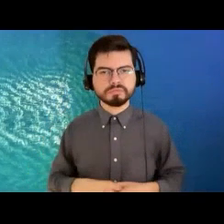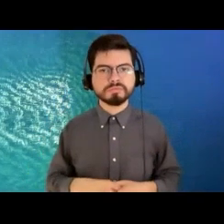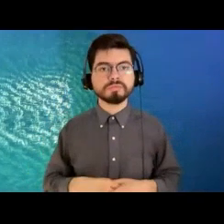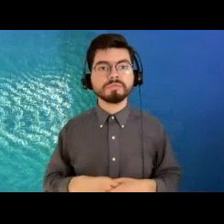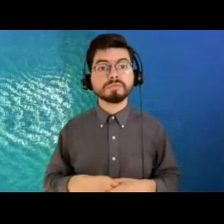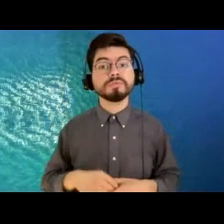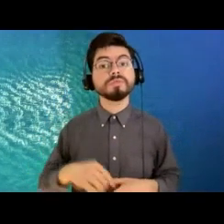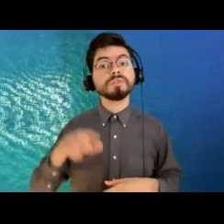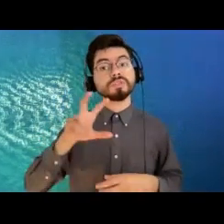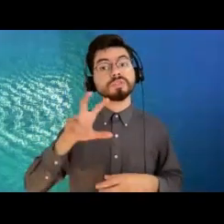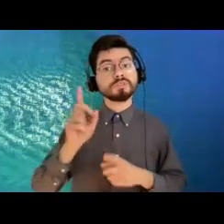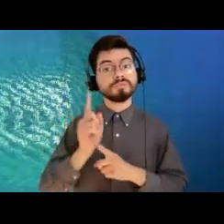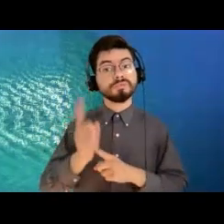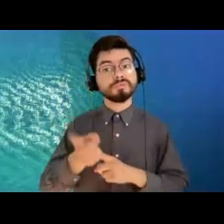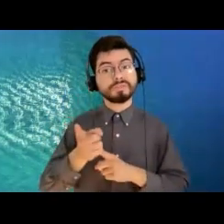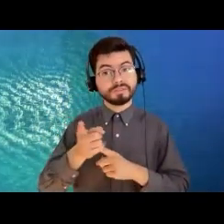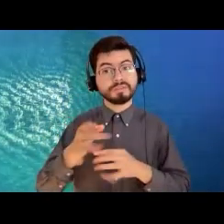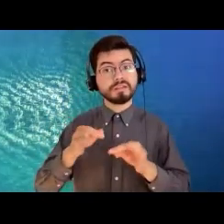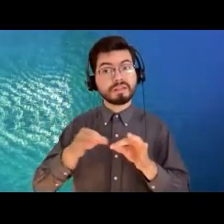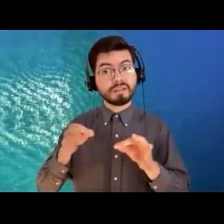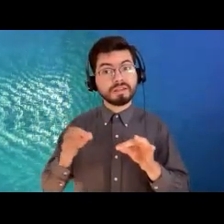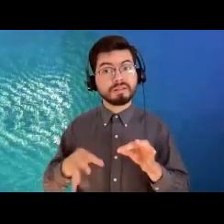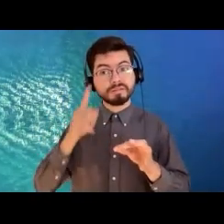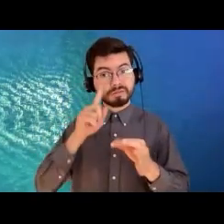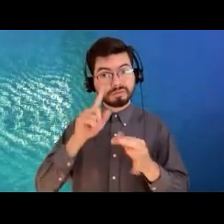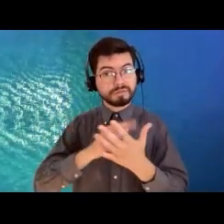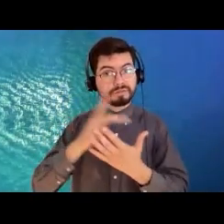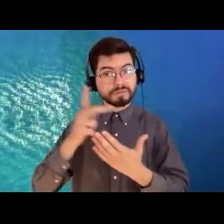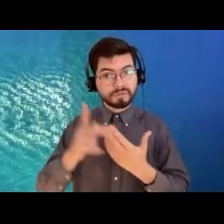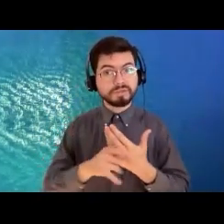delays on that project. That's what's in the contract.